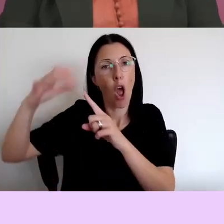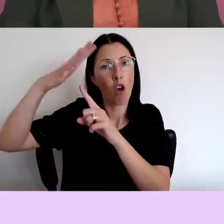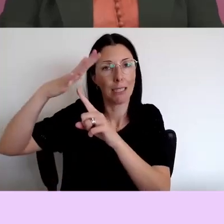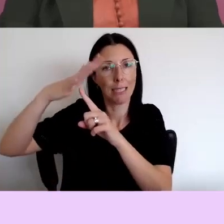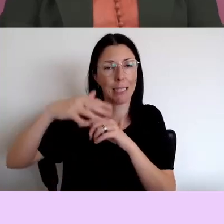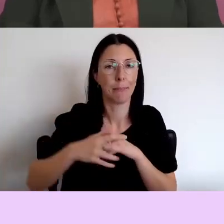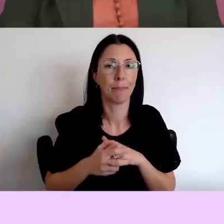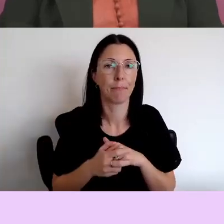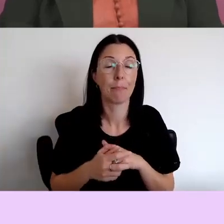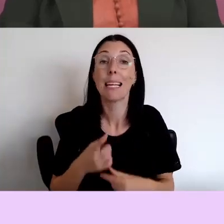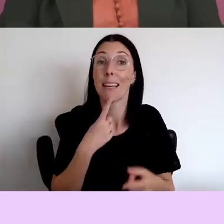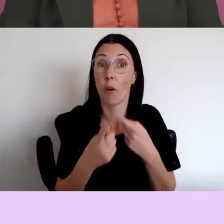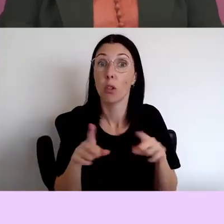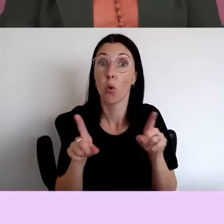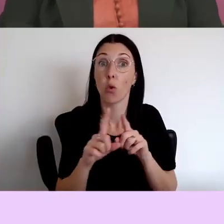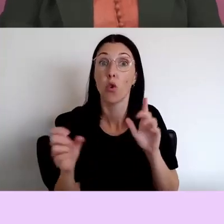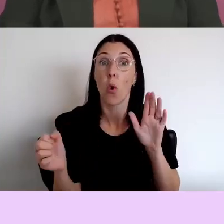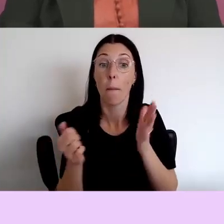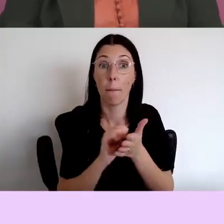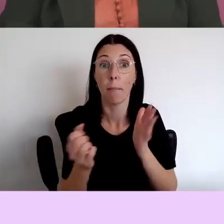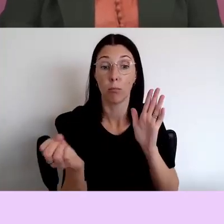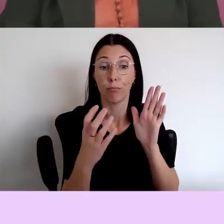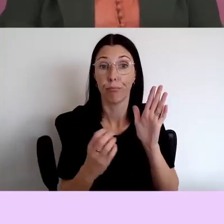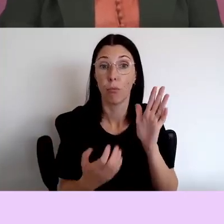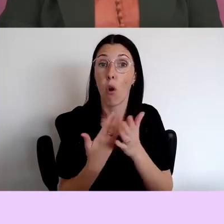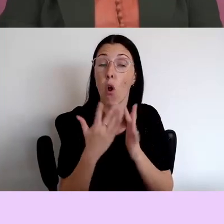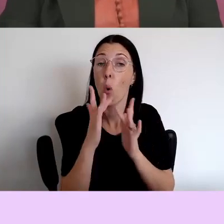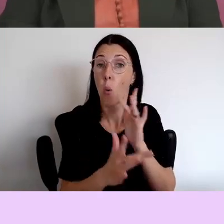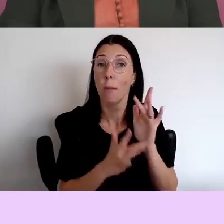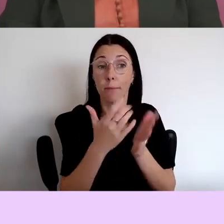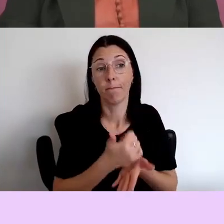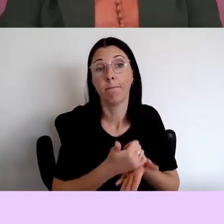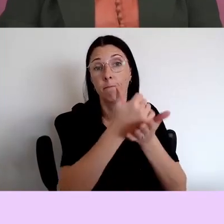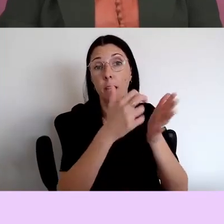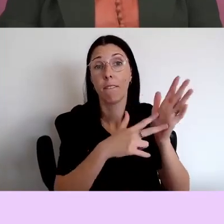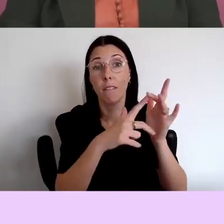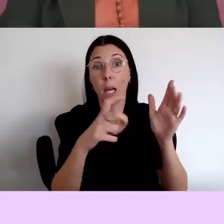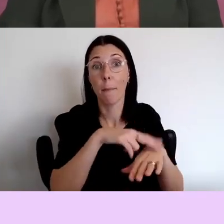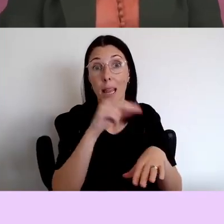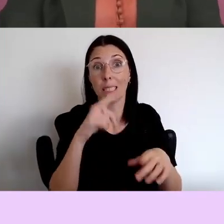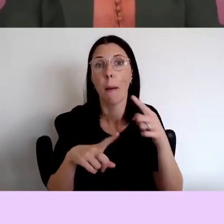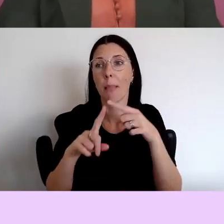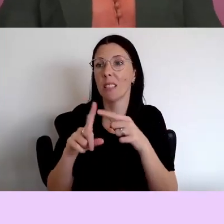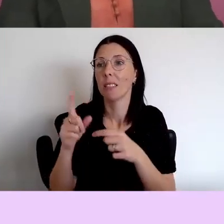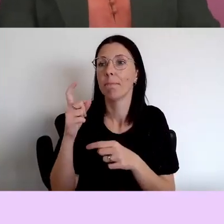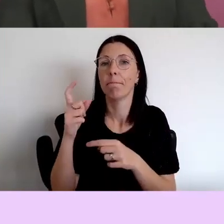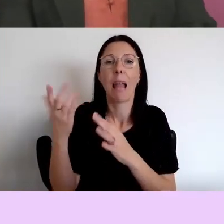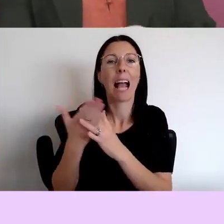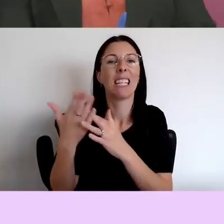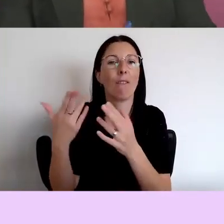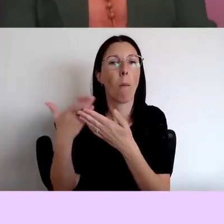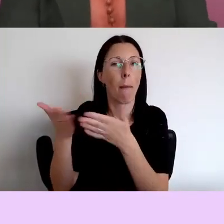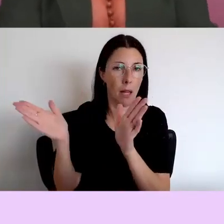also published on our website to assist Victoria Police and for public access. And we've also